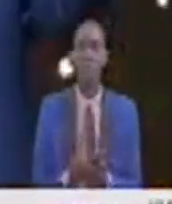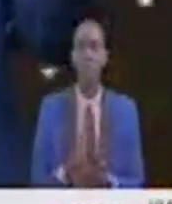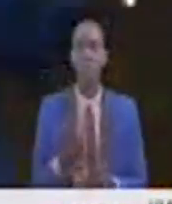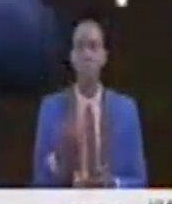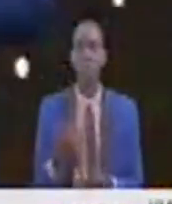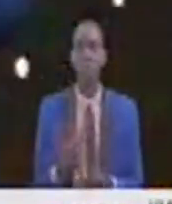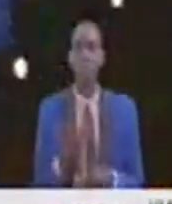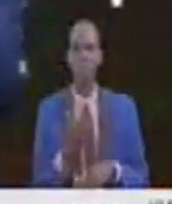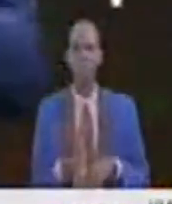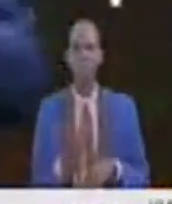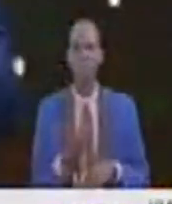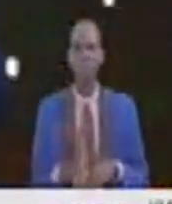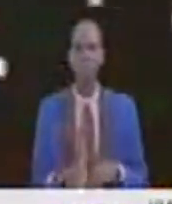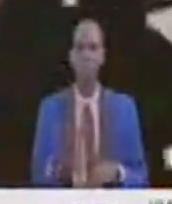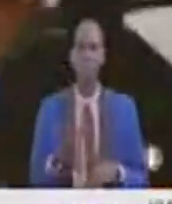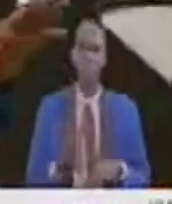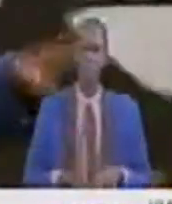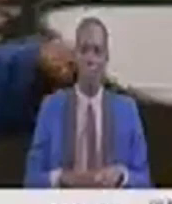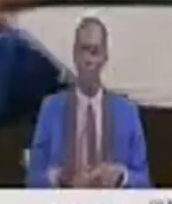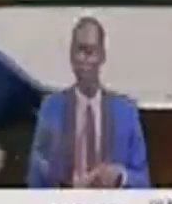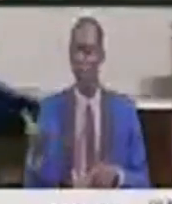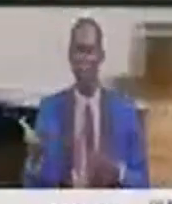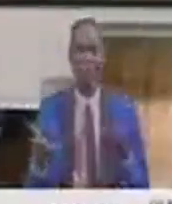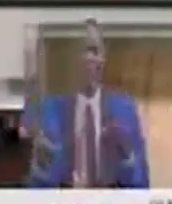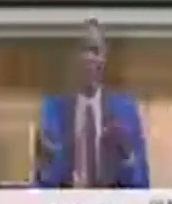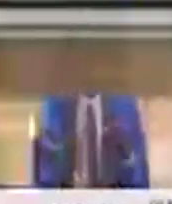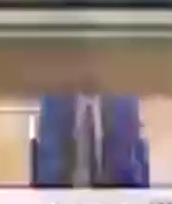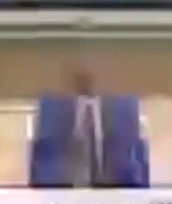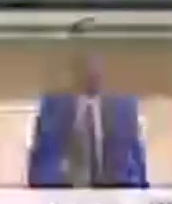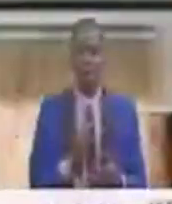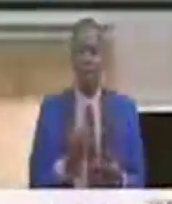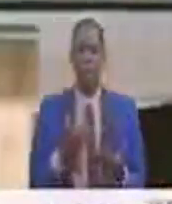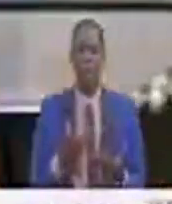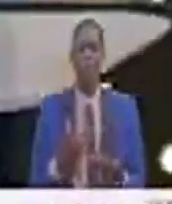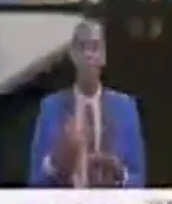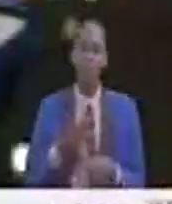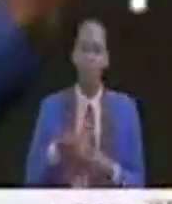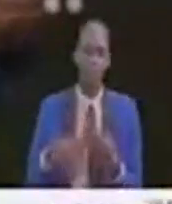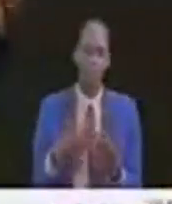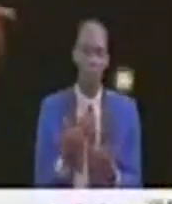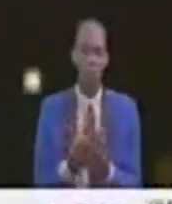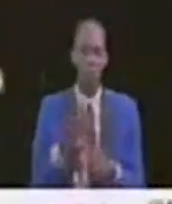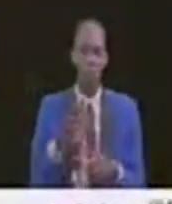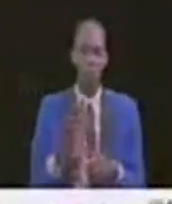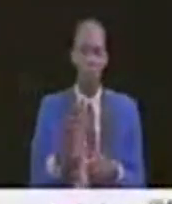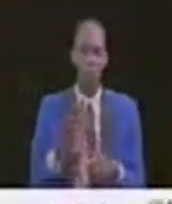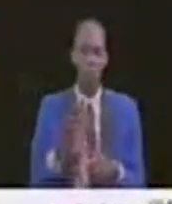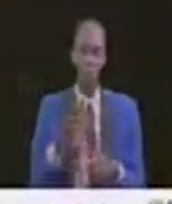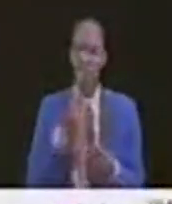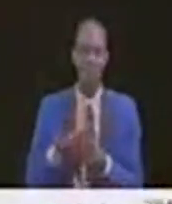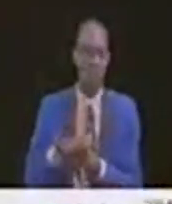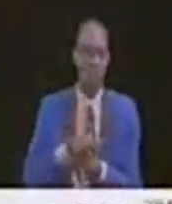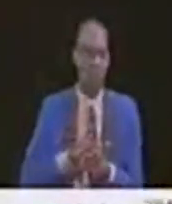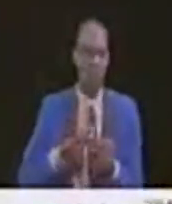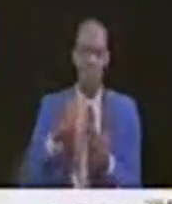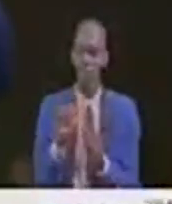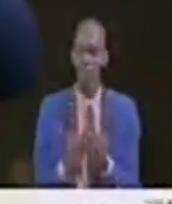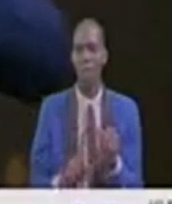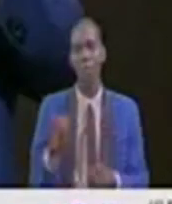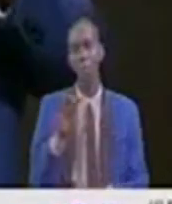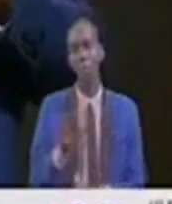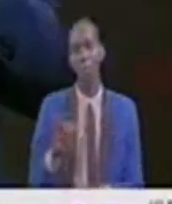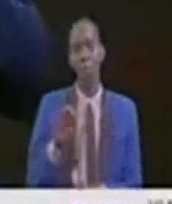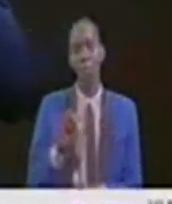here, down there, I want to fill them up every Monday.